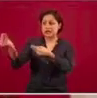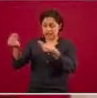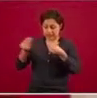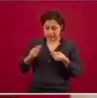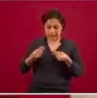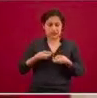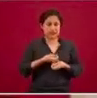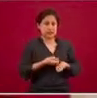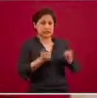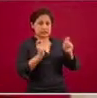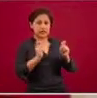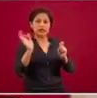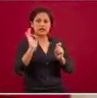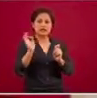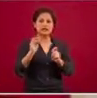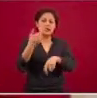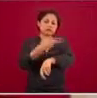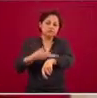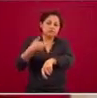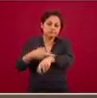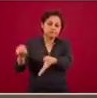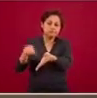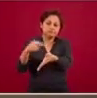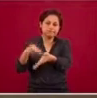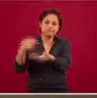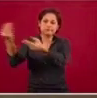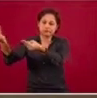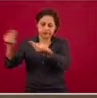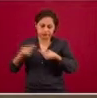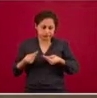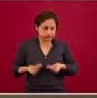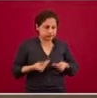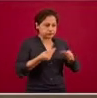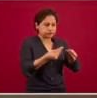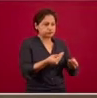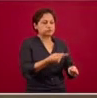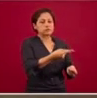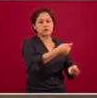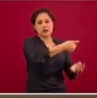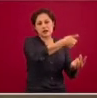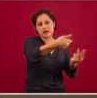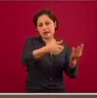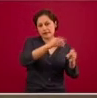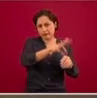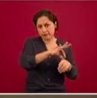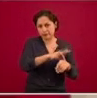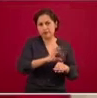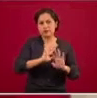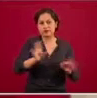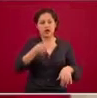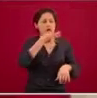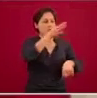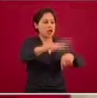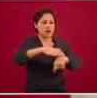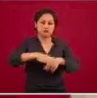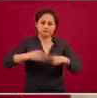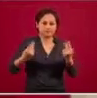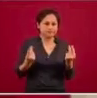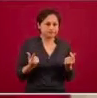whether the different hospitals had received the supplies and they were already using them. Most of them said